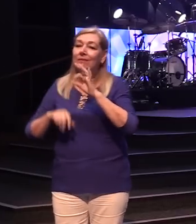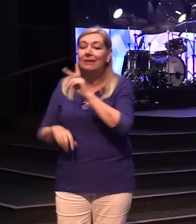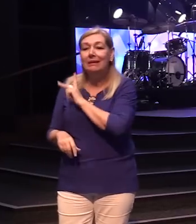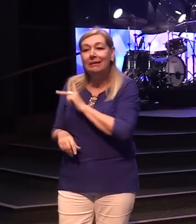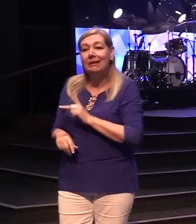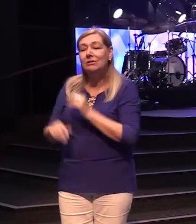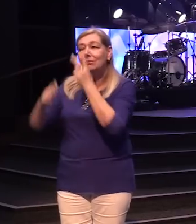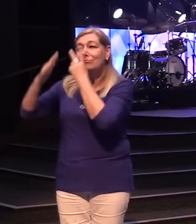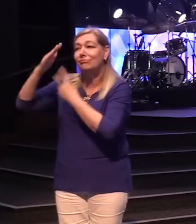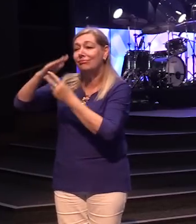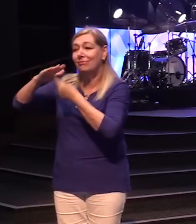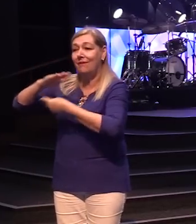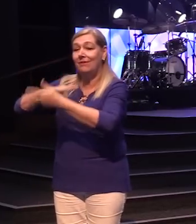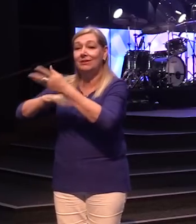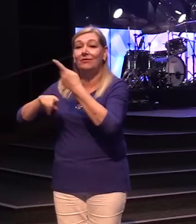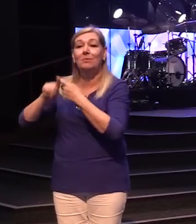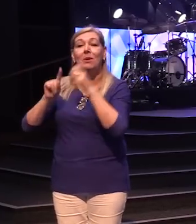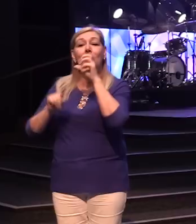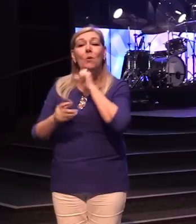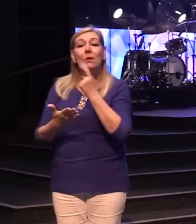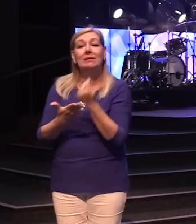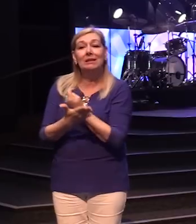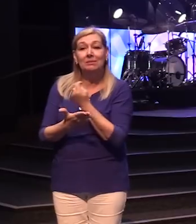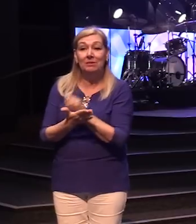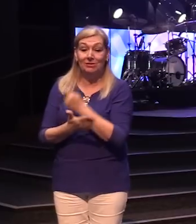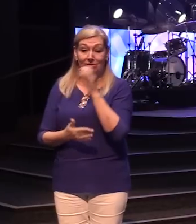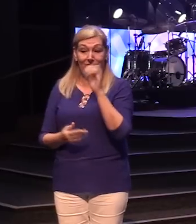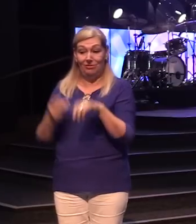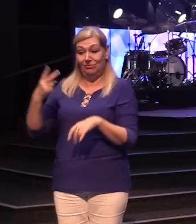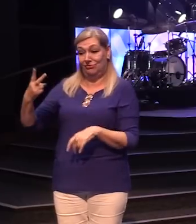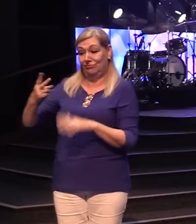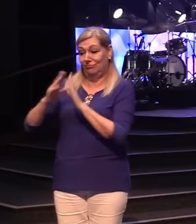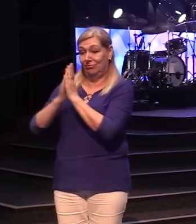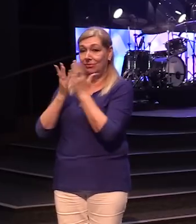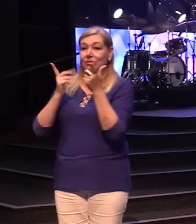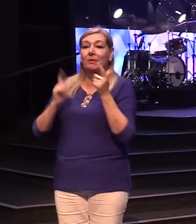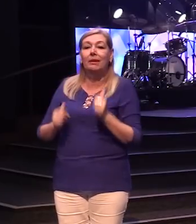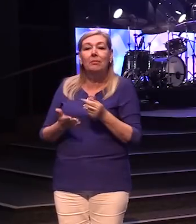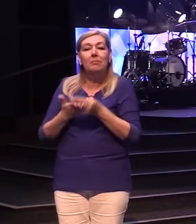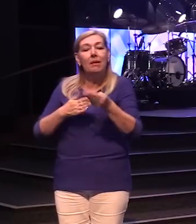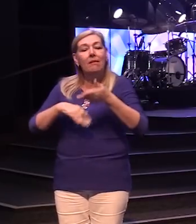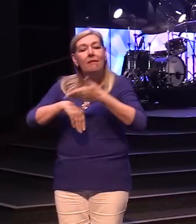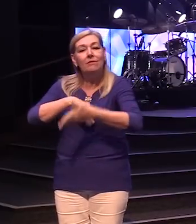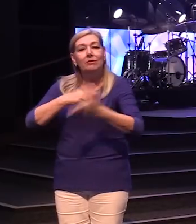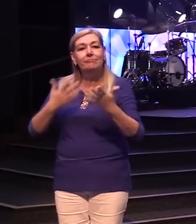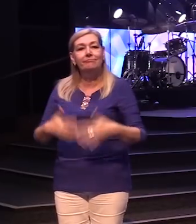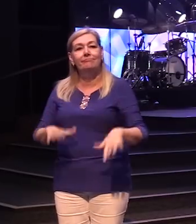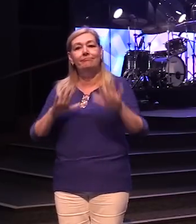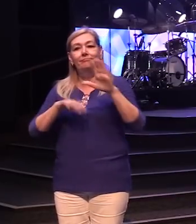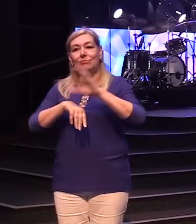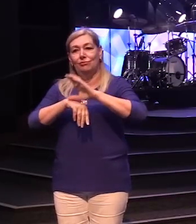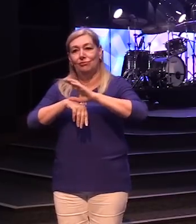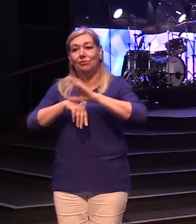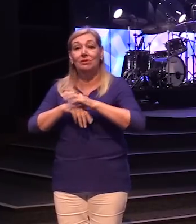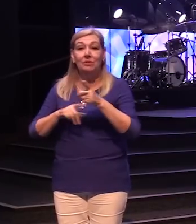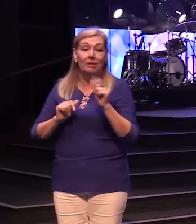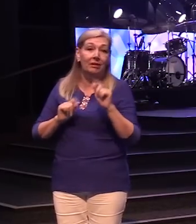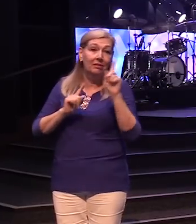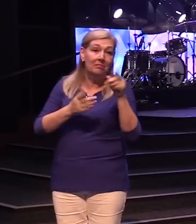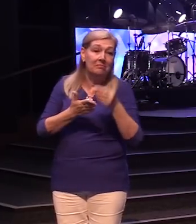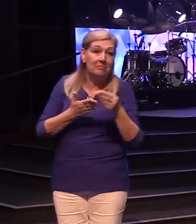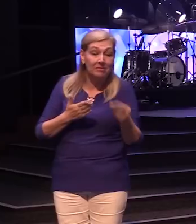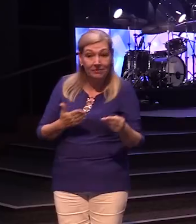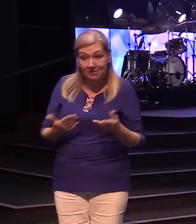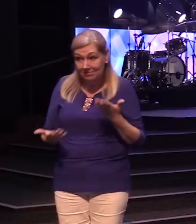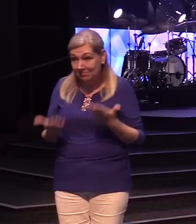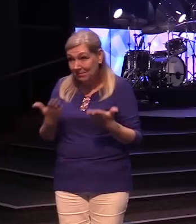Old Testament to study that. Those books are available after the service, and I hope that you will buy them. It probably doesn't